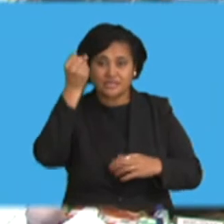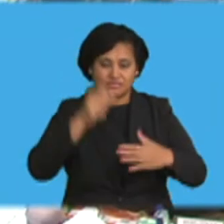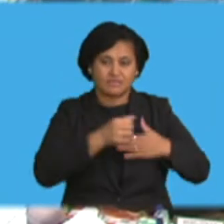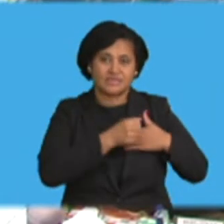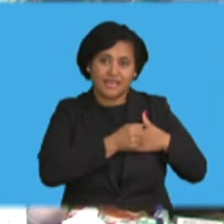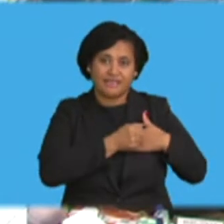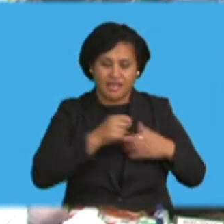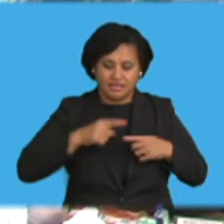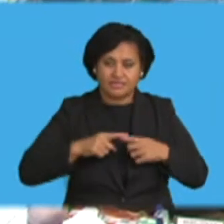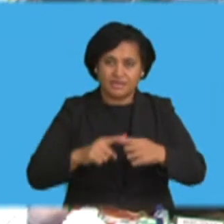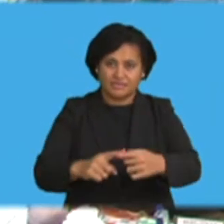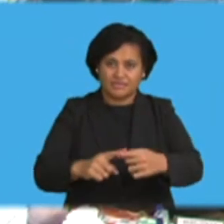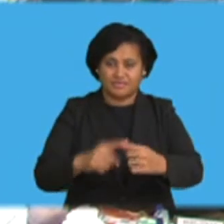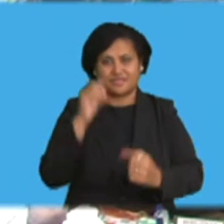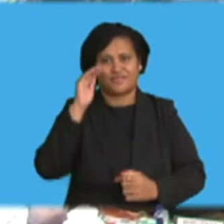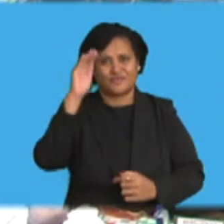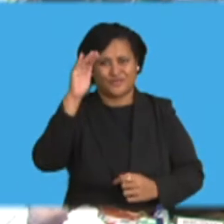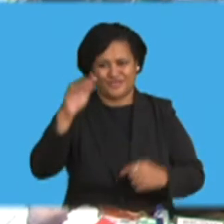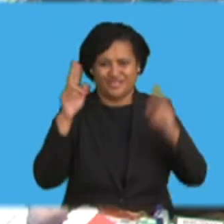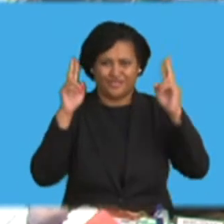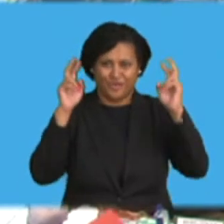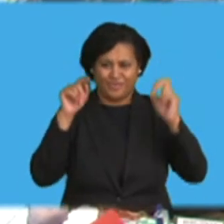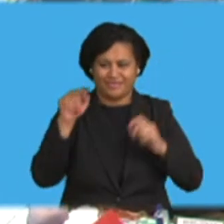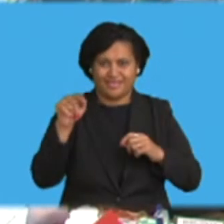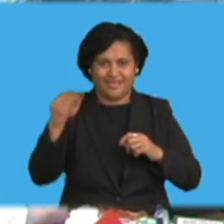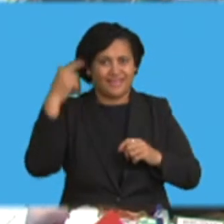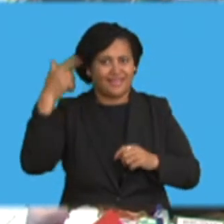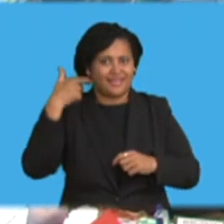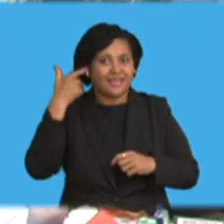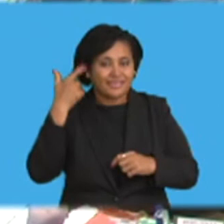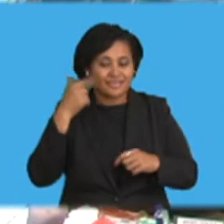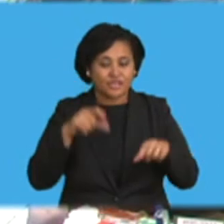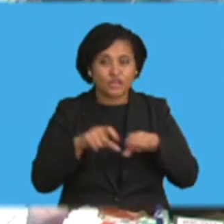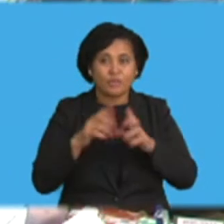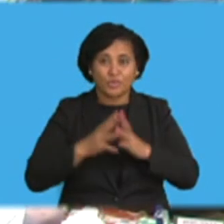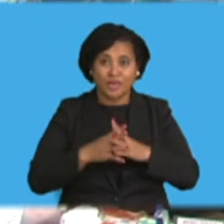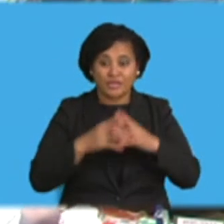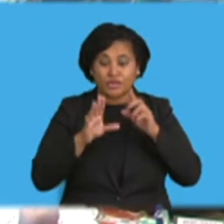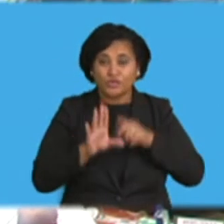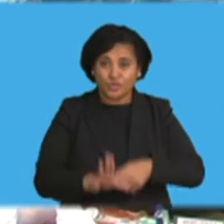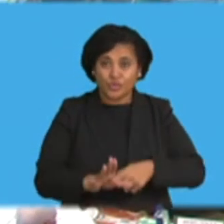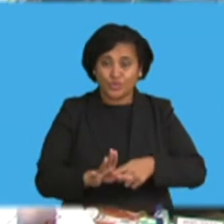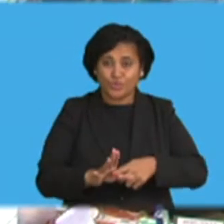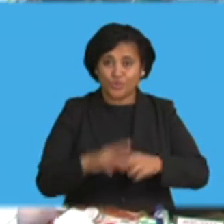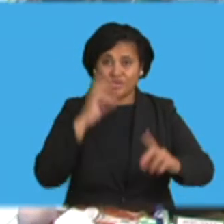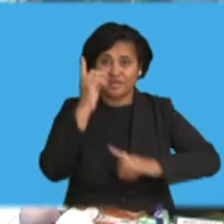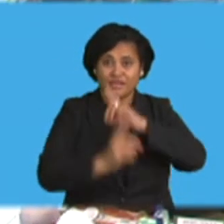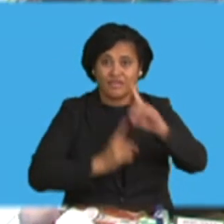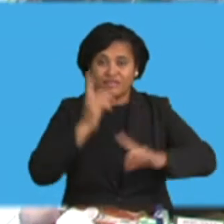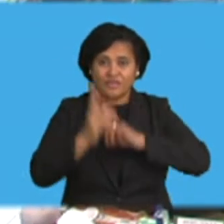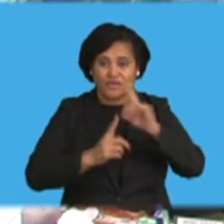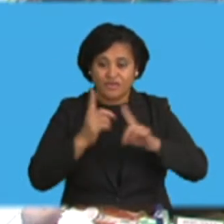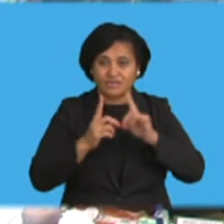future. The Commonwealth Youth Forum provided an opportunity for young people of the Commonwealth to build